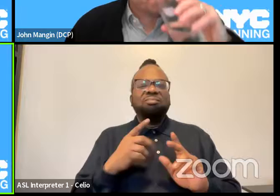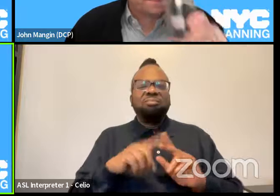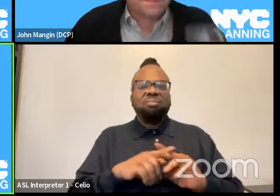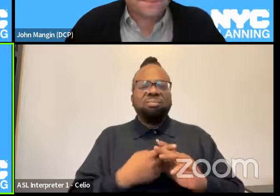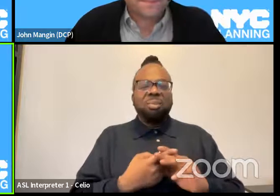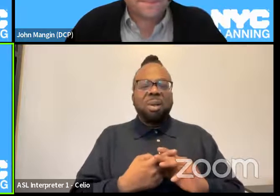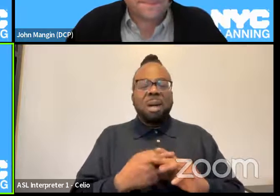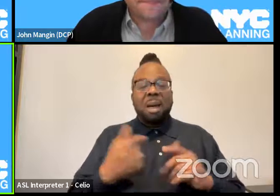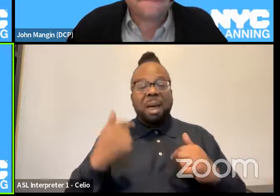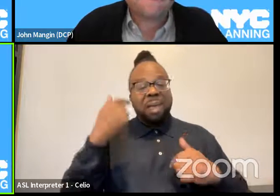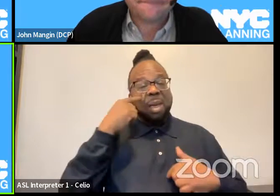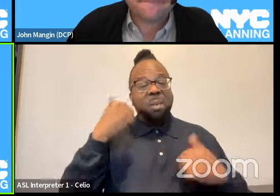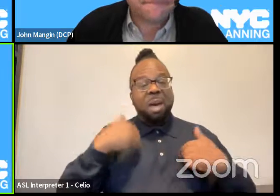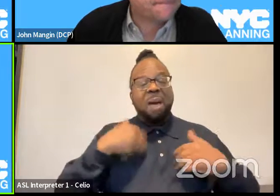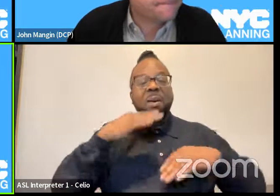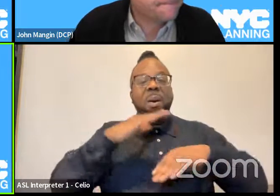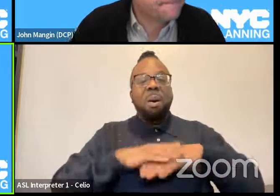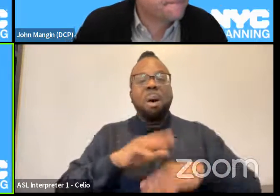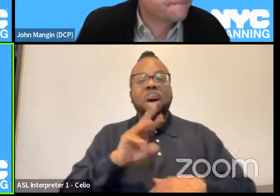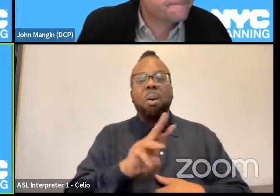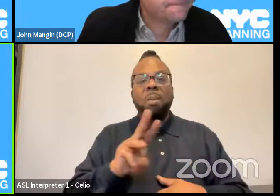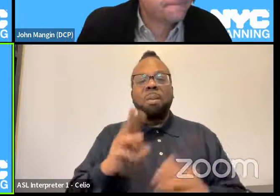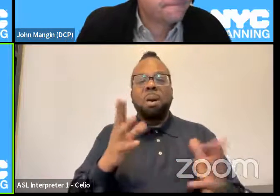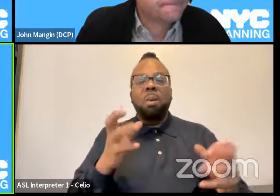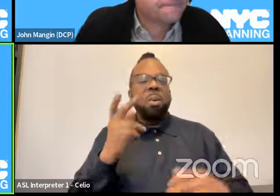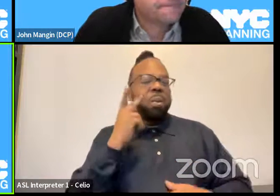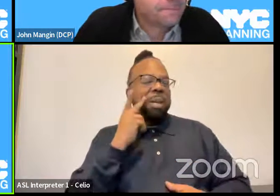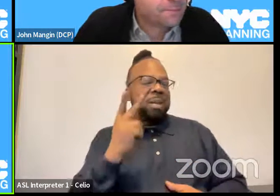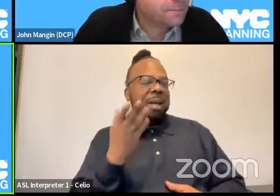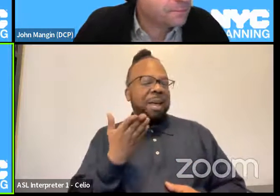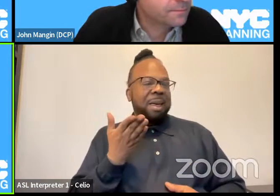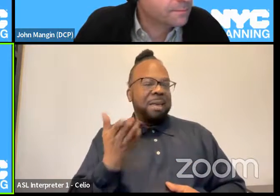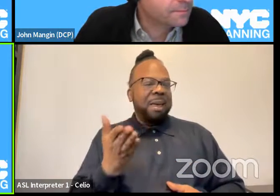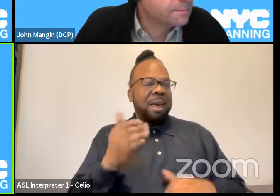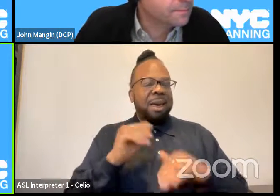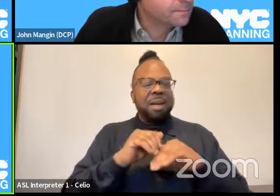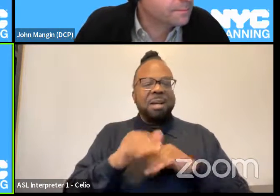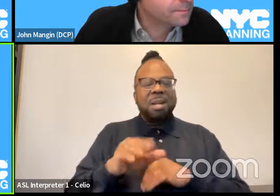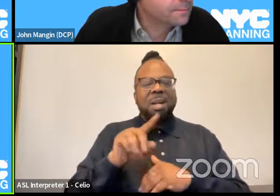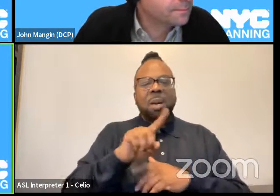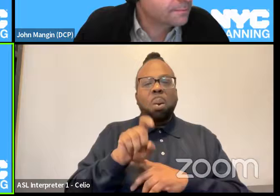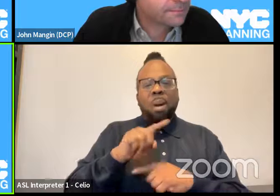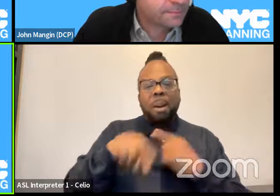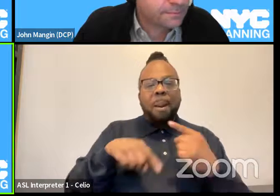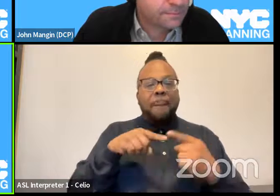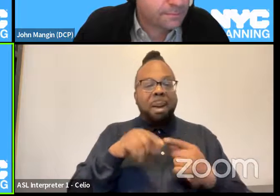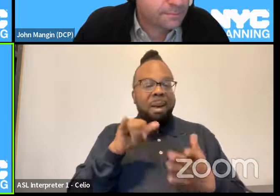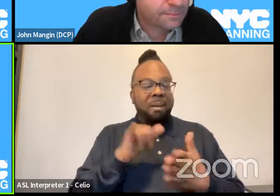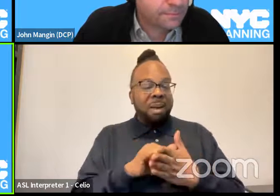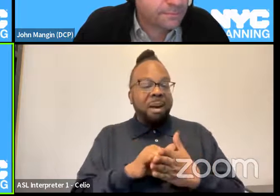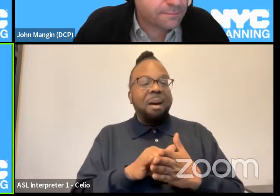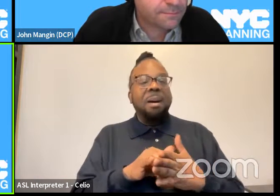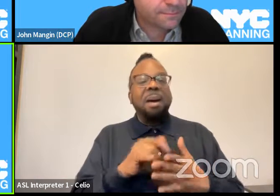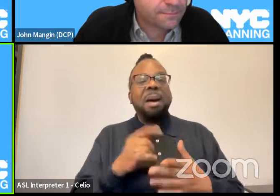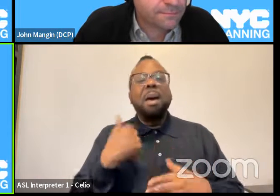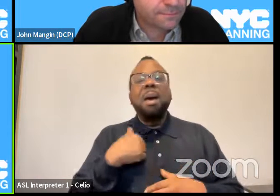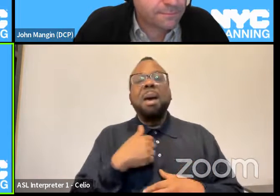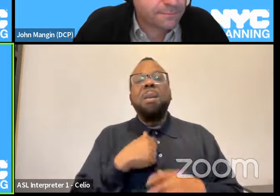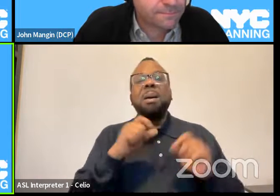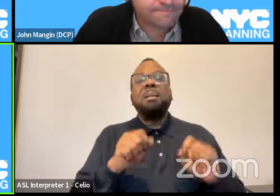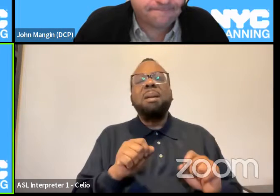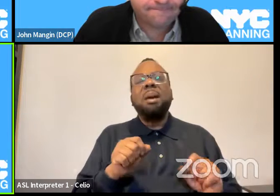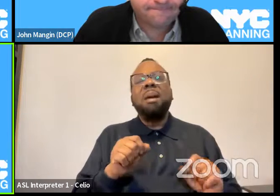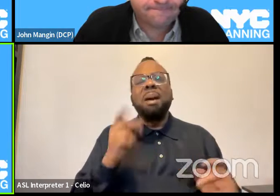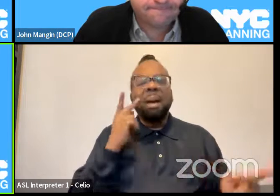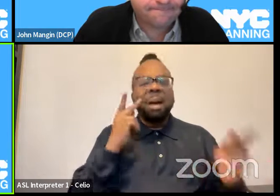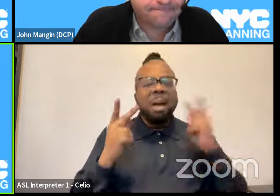we have it on our website. We'd love for you to look at it there, send us questions about it. And we can dive in a little bit more